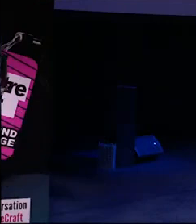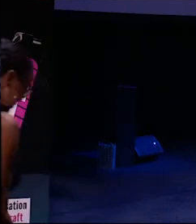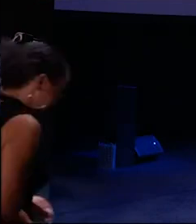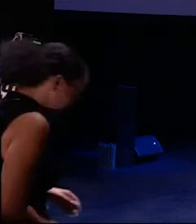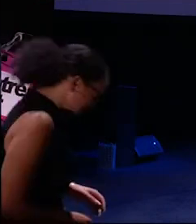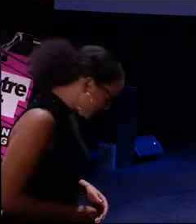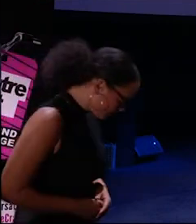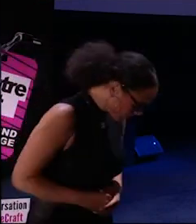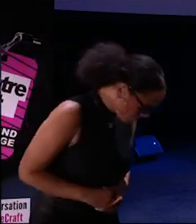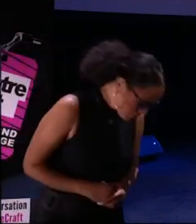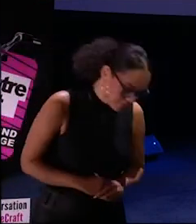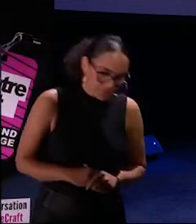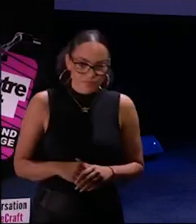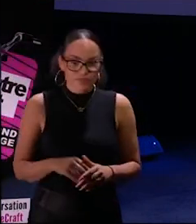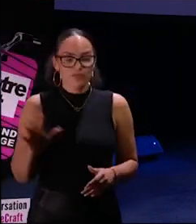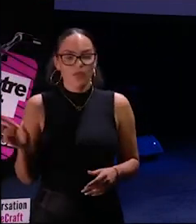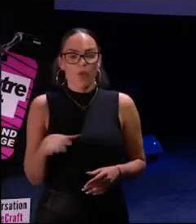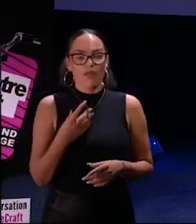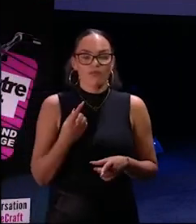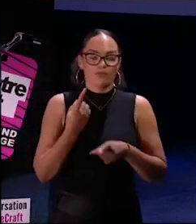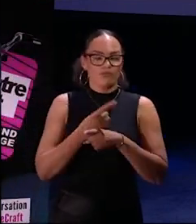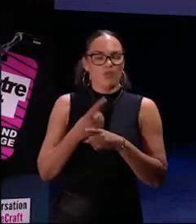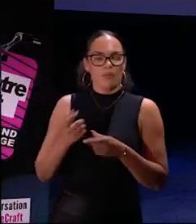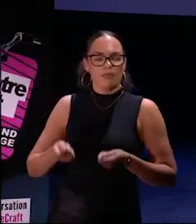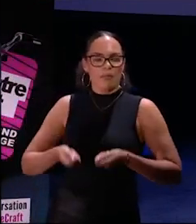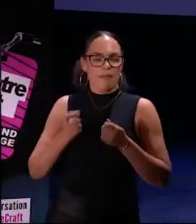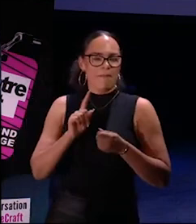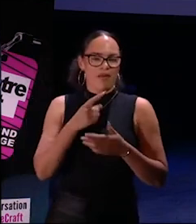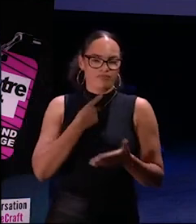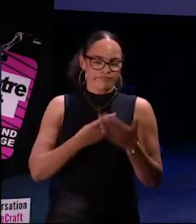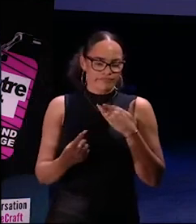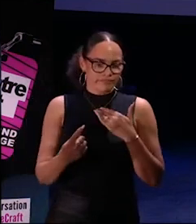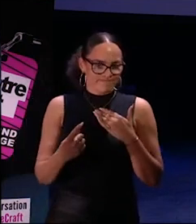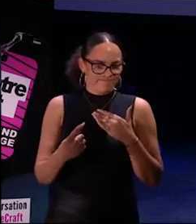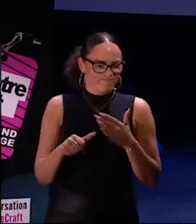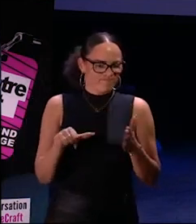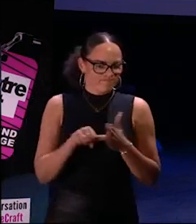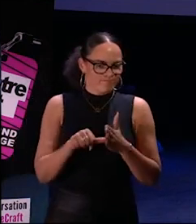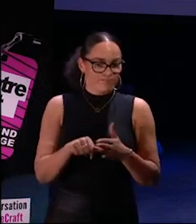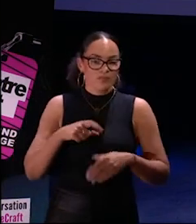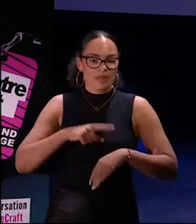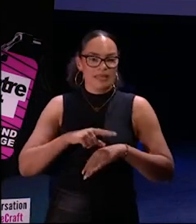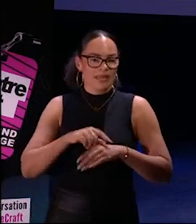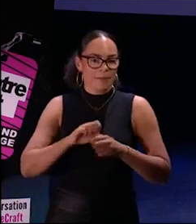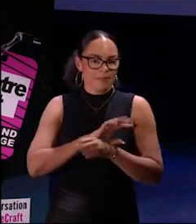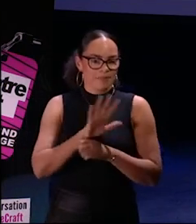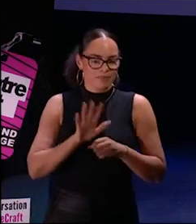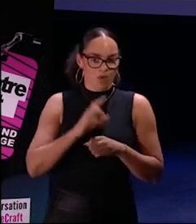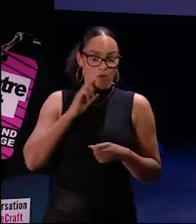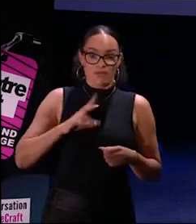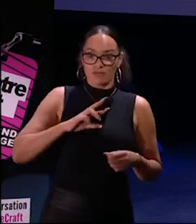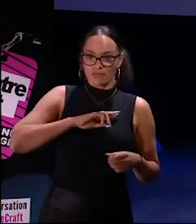all of you sort of touched on this, but I think, you know, freelancers have had a really tough time in the pandemic for the obvious reasons that they